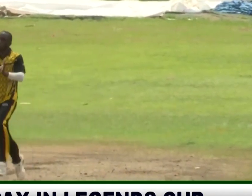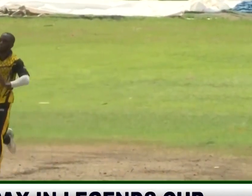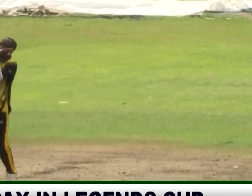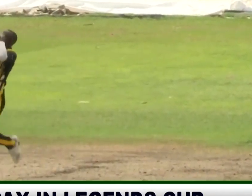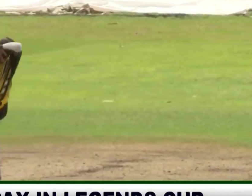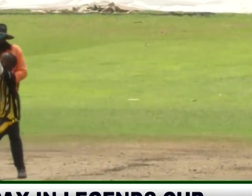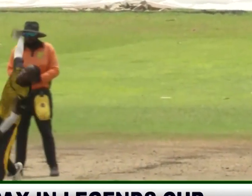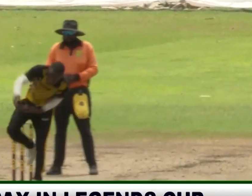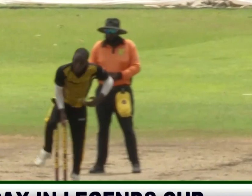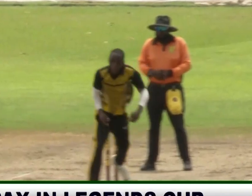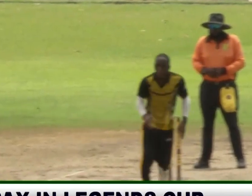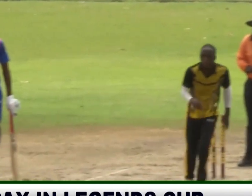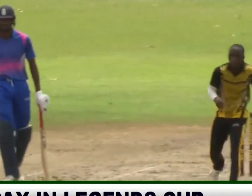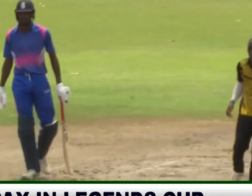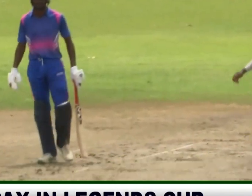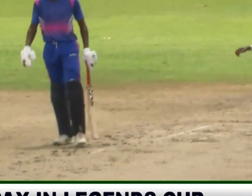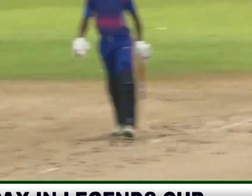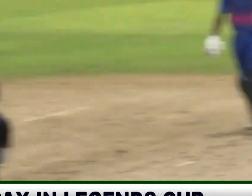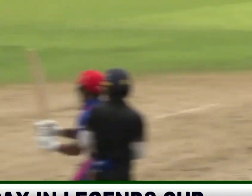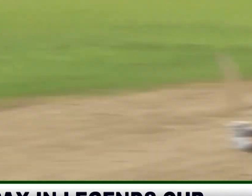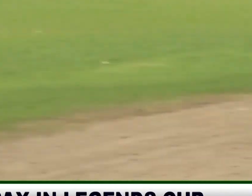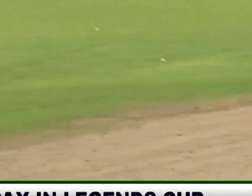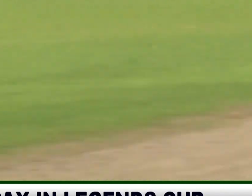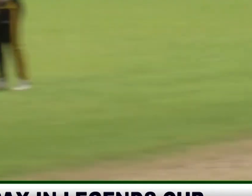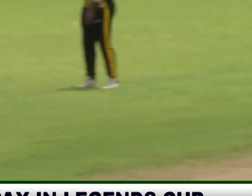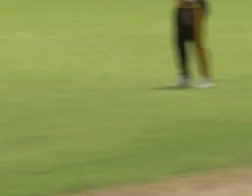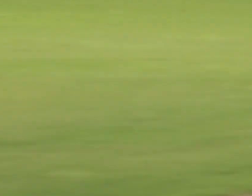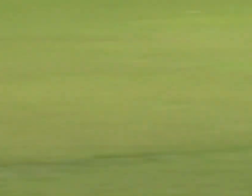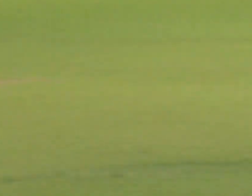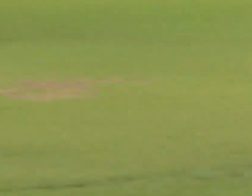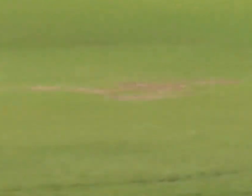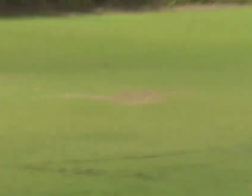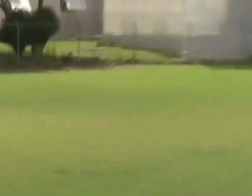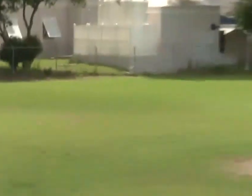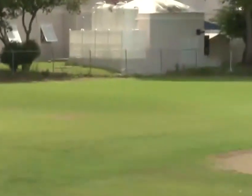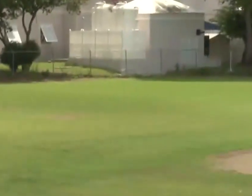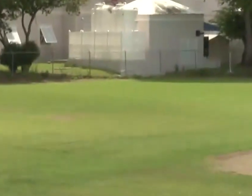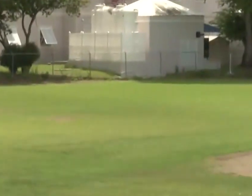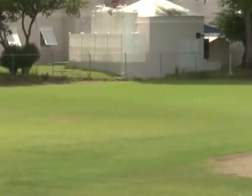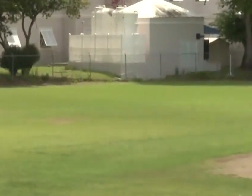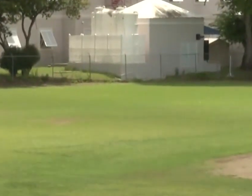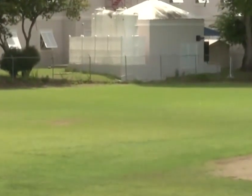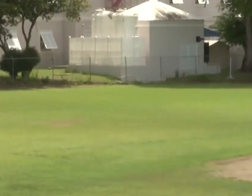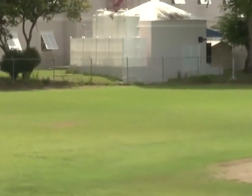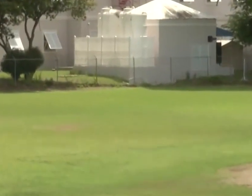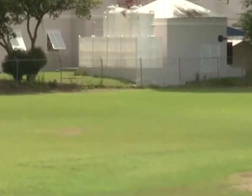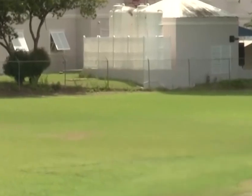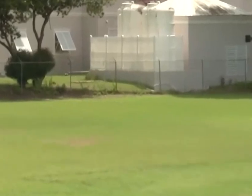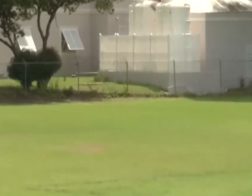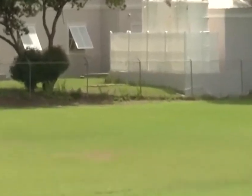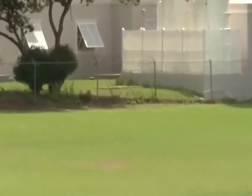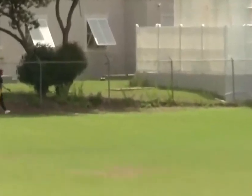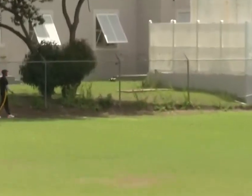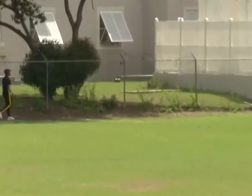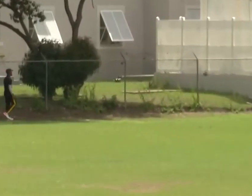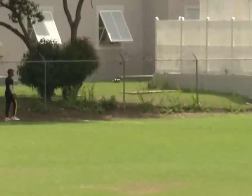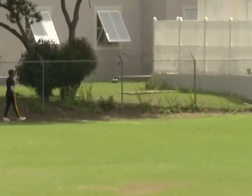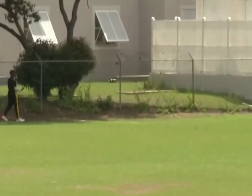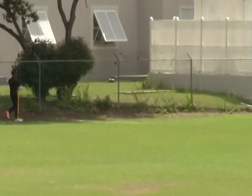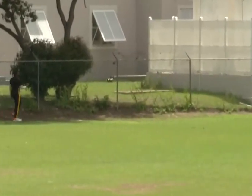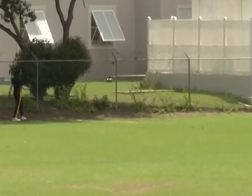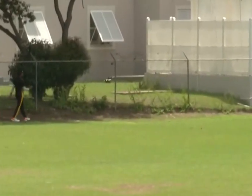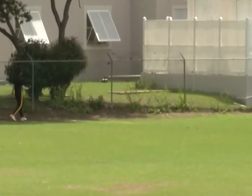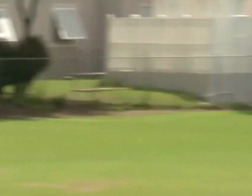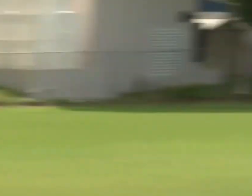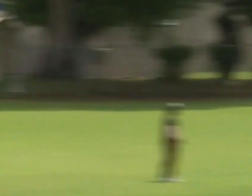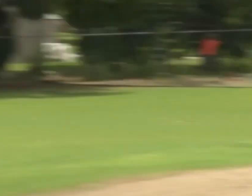the Charles Griffith Titans won the toss and elected to bat first against the Garfield Sobers Giants. The Titans got up to 167 for